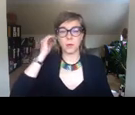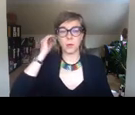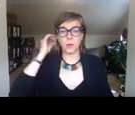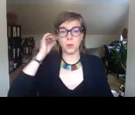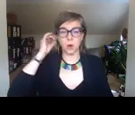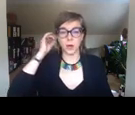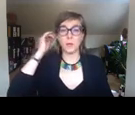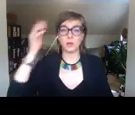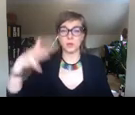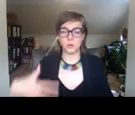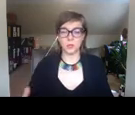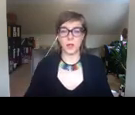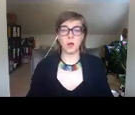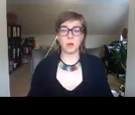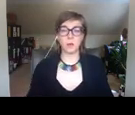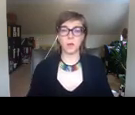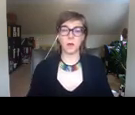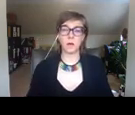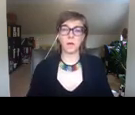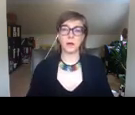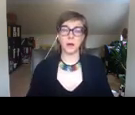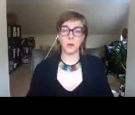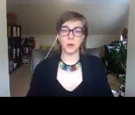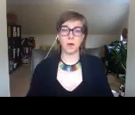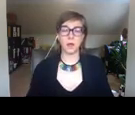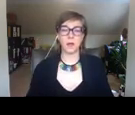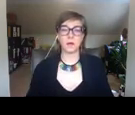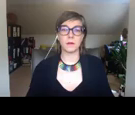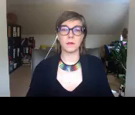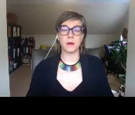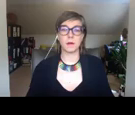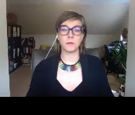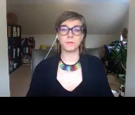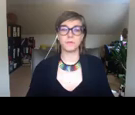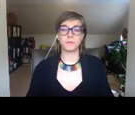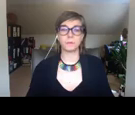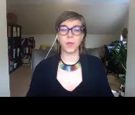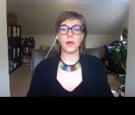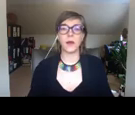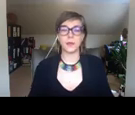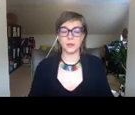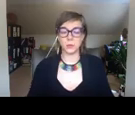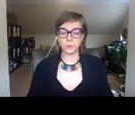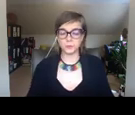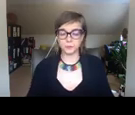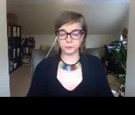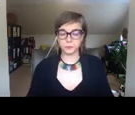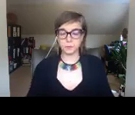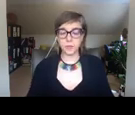people who are able to stay home and not work and not be